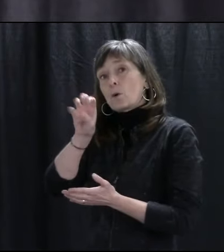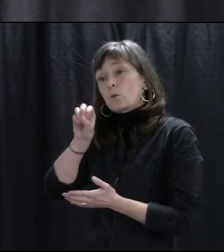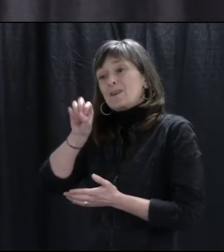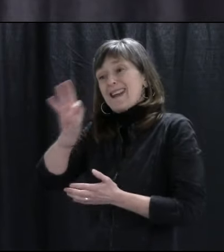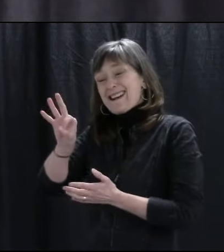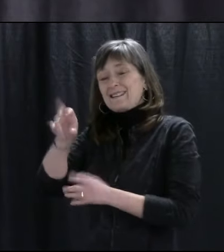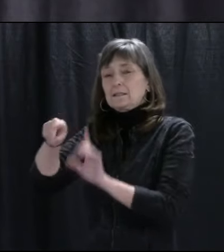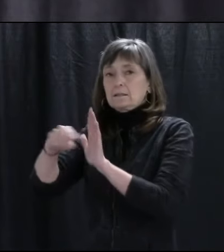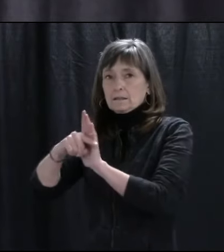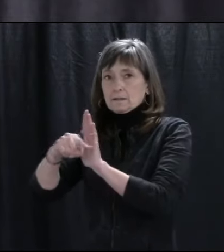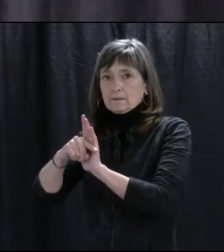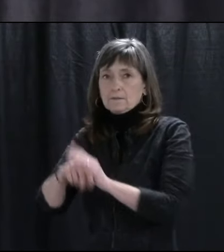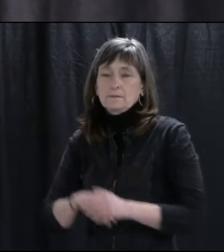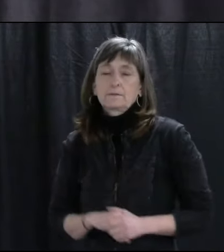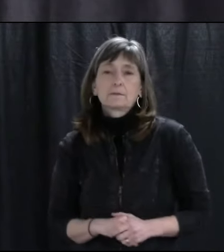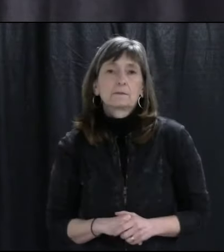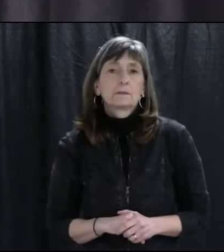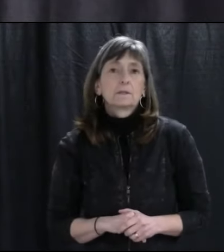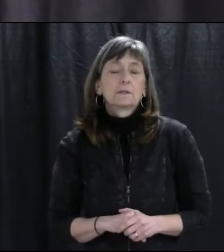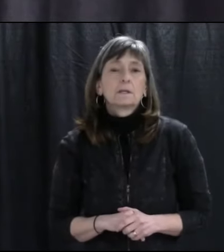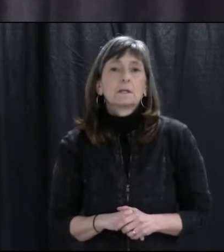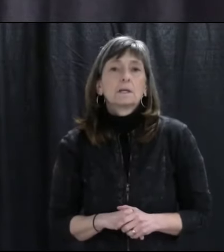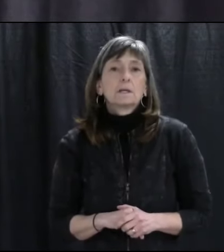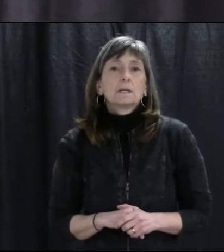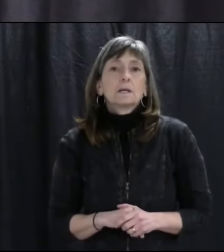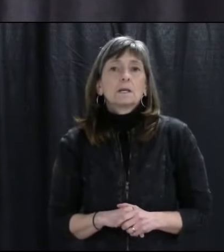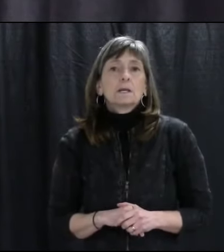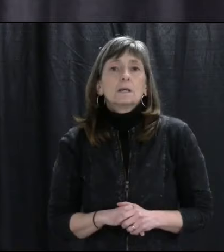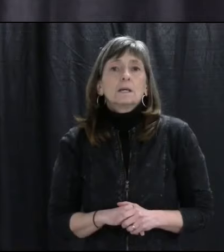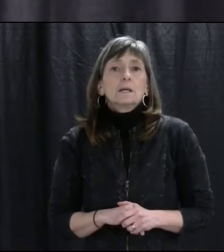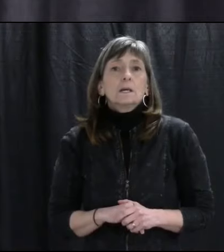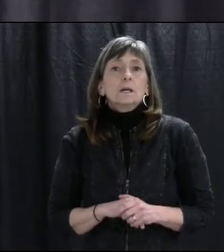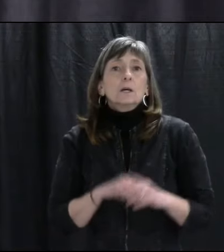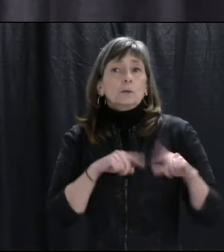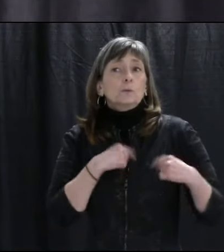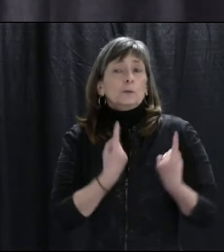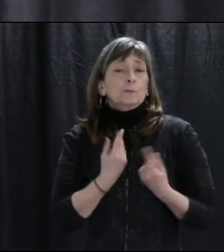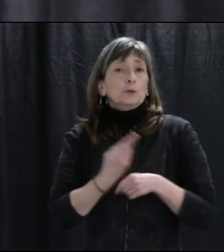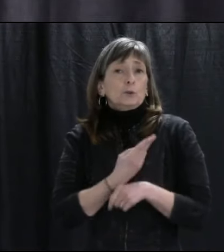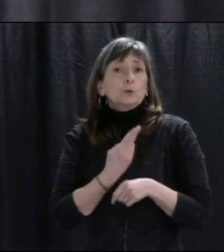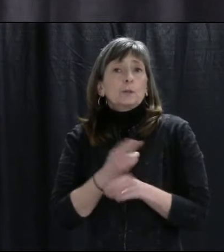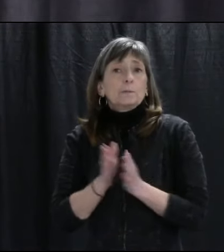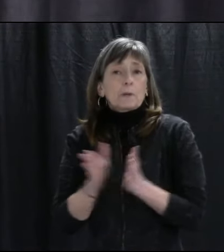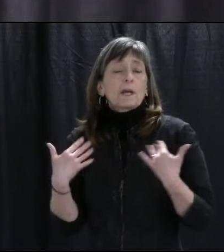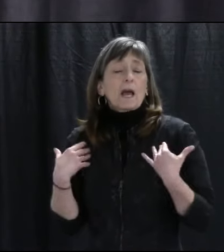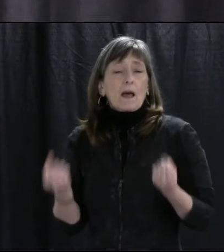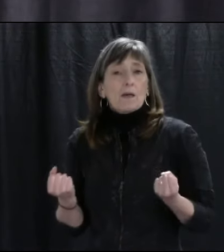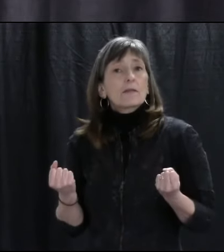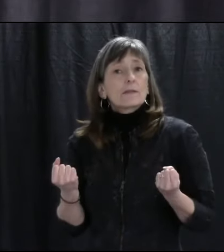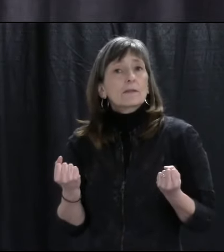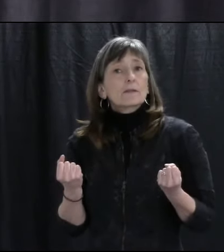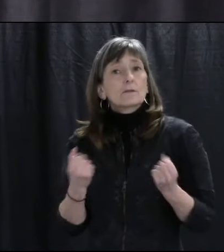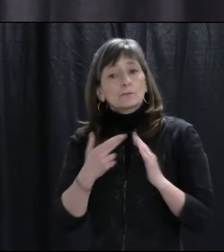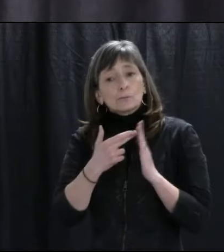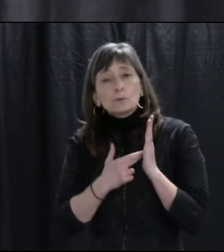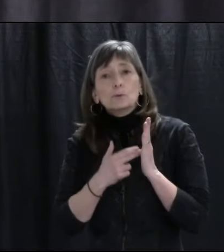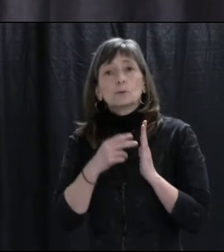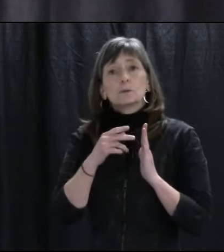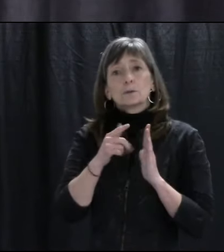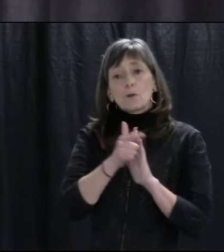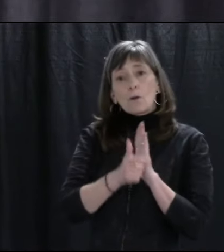negative. We have swiftly been using the public health measures at our disposal to help minimize the impact